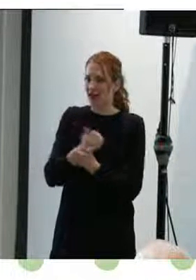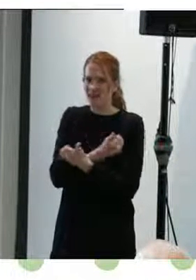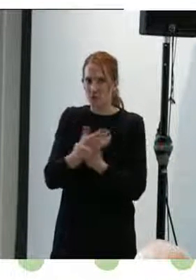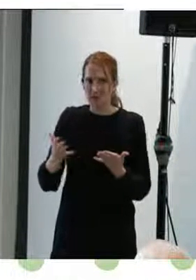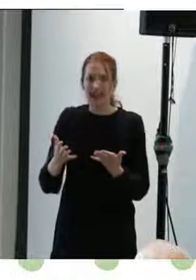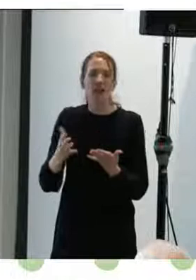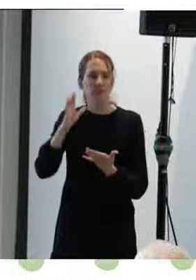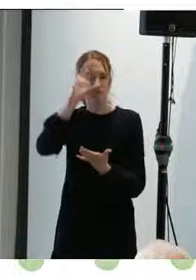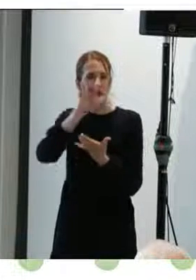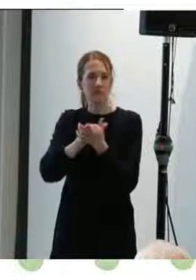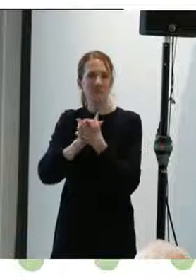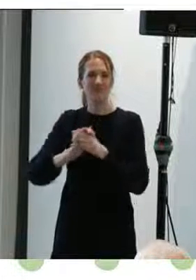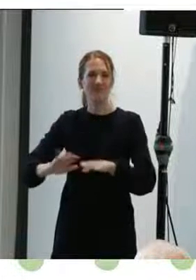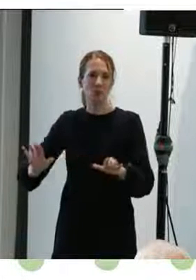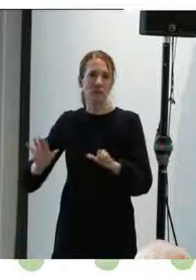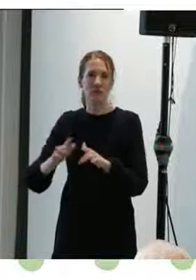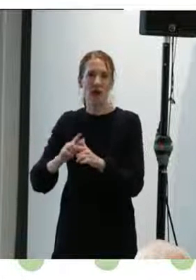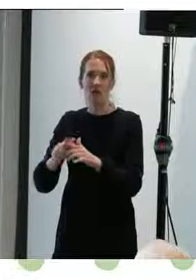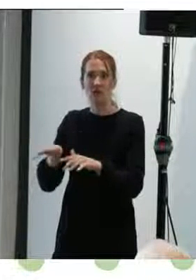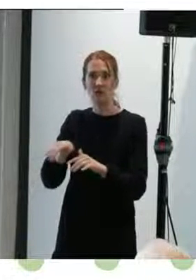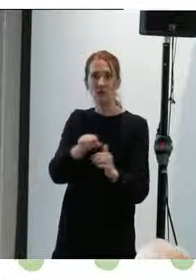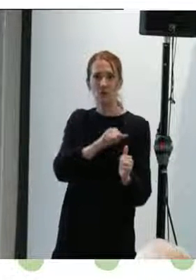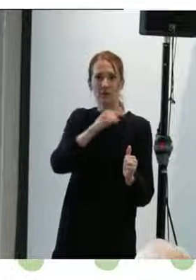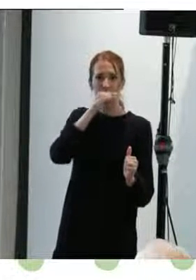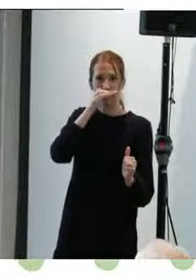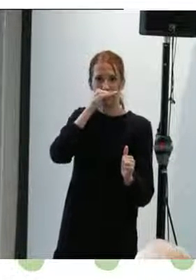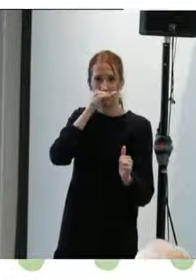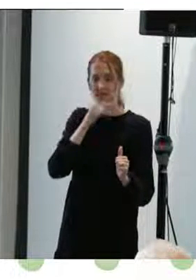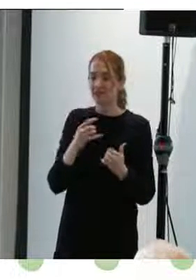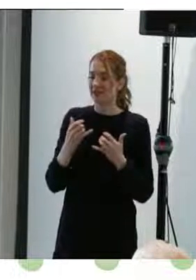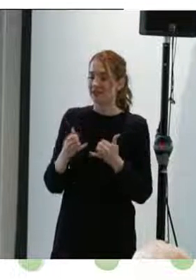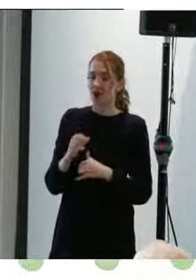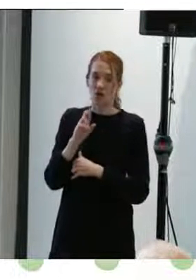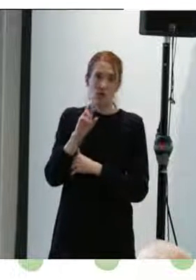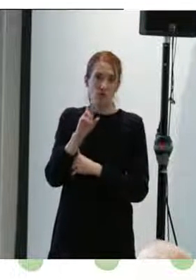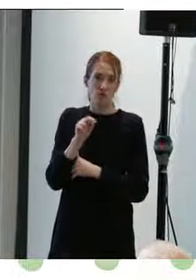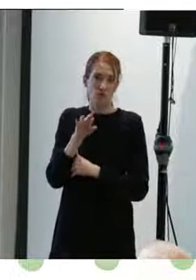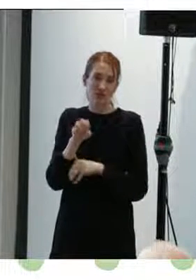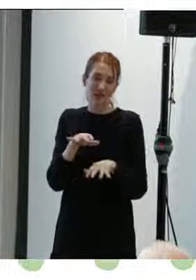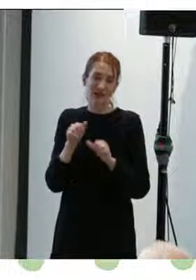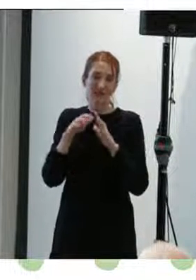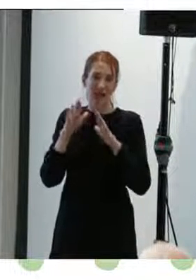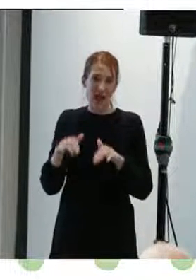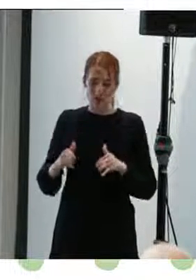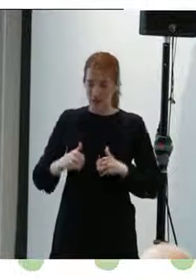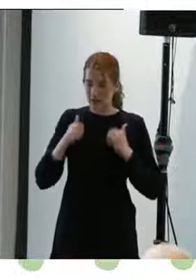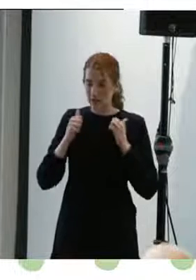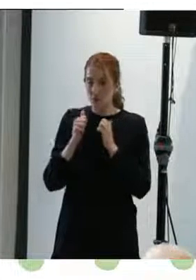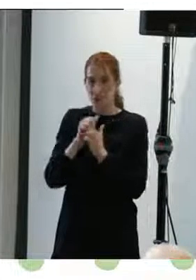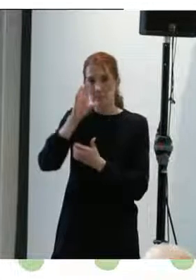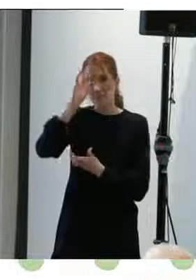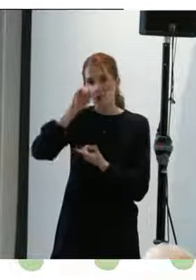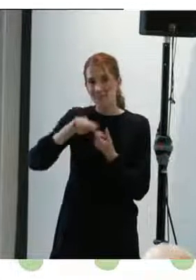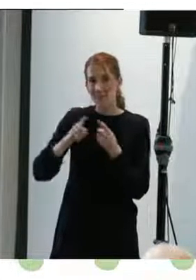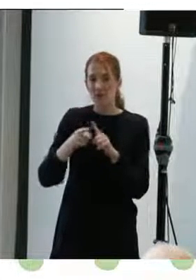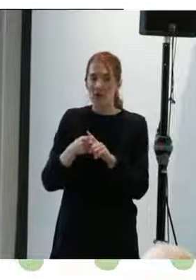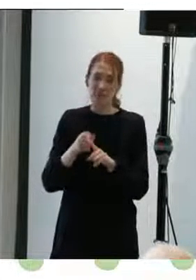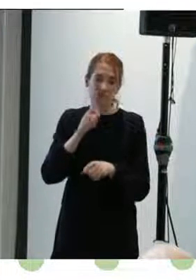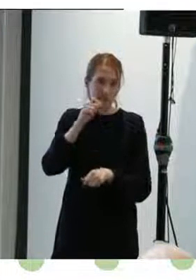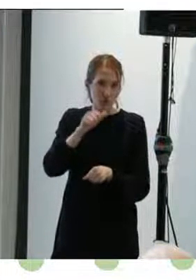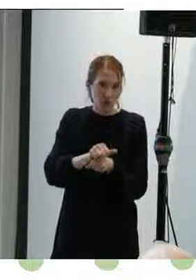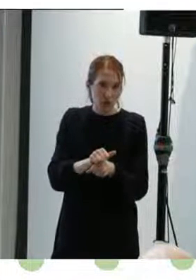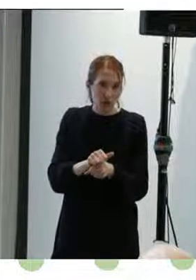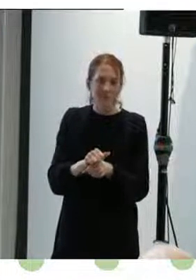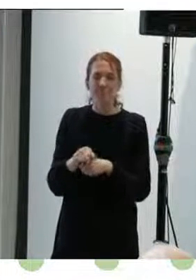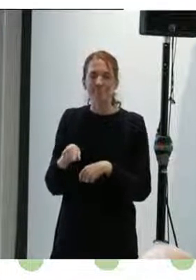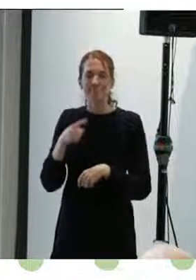today, she actually rarely leaves her house. She lives with her boyfriend. She doesn't work. And she says, I guess I could get disability for